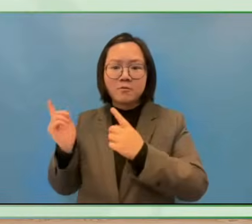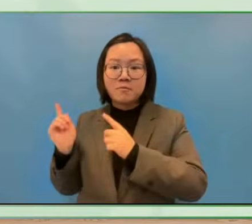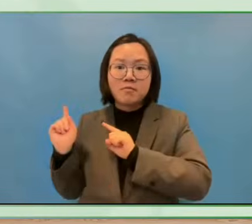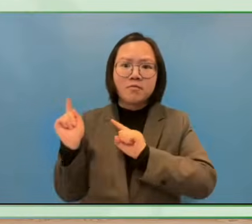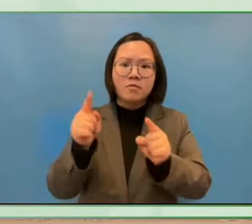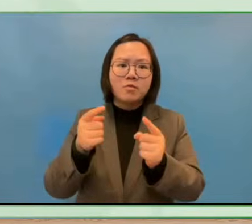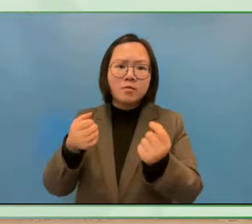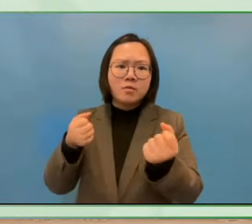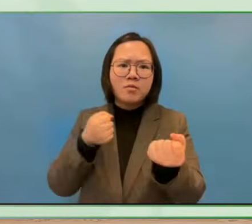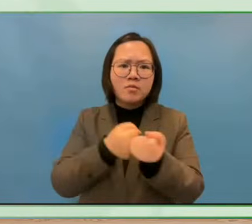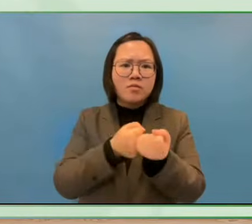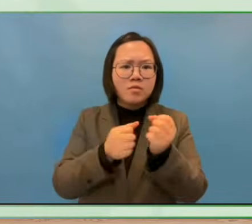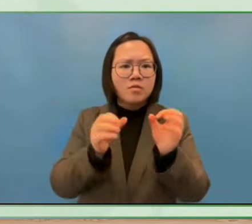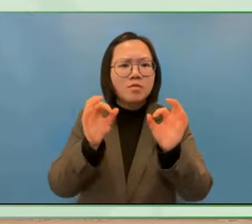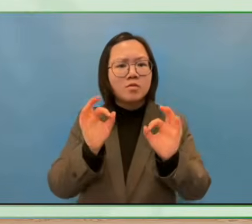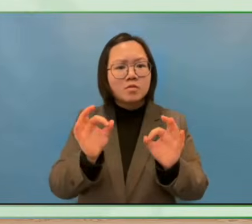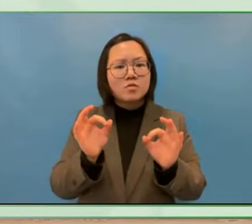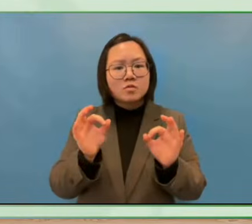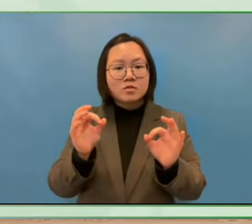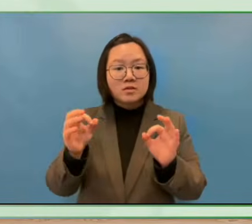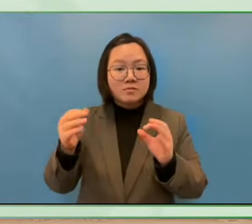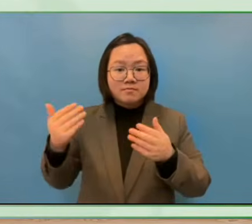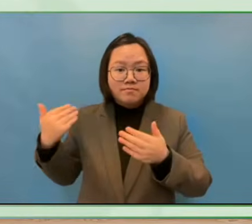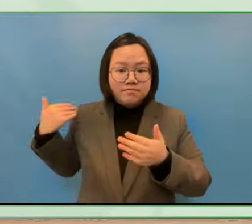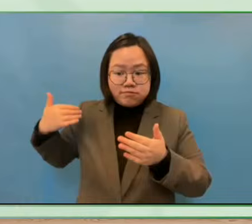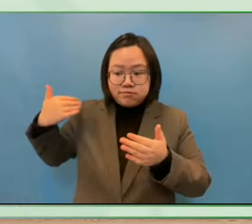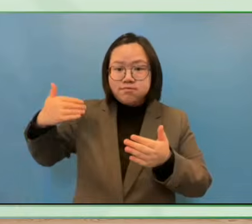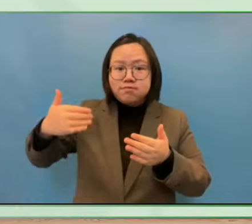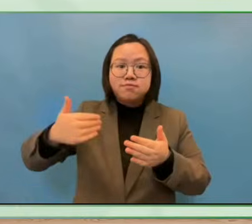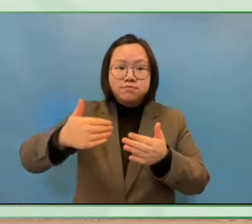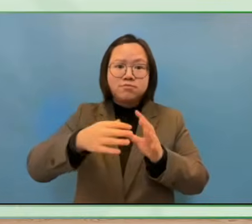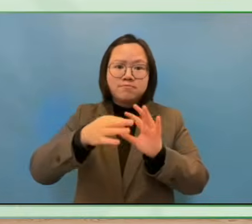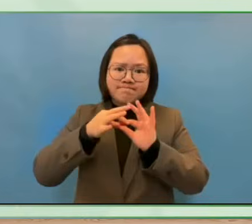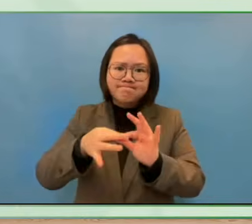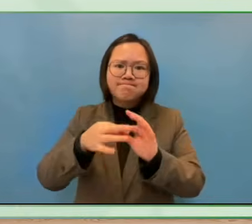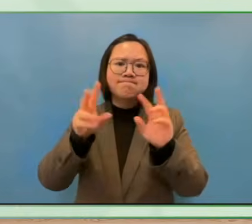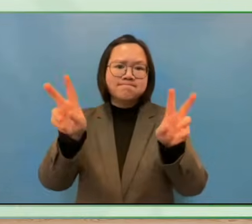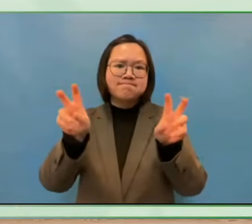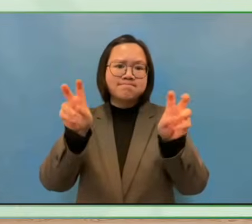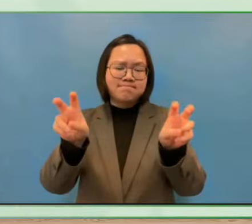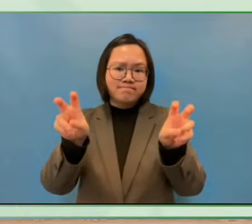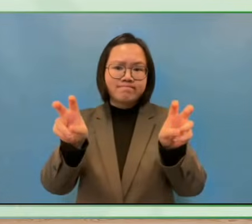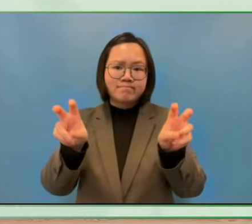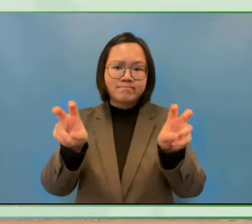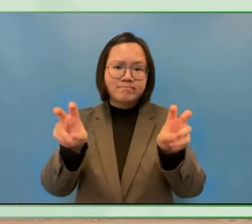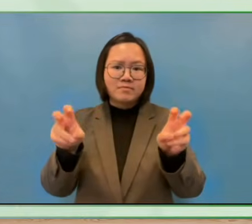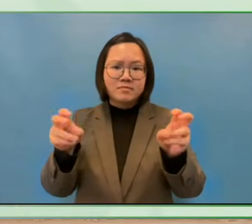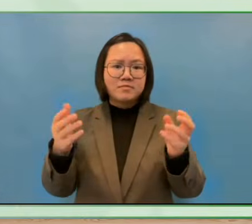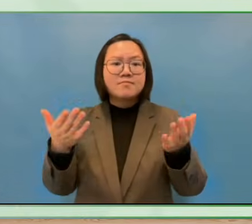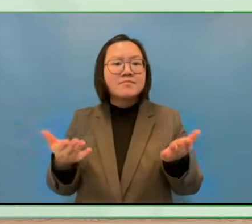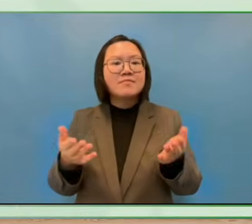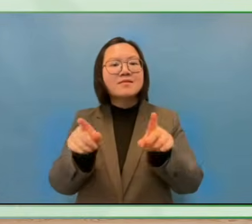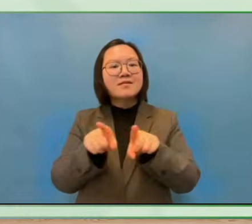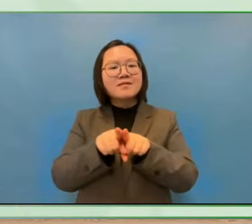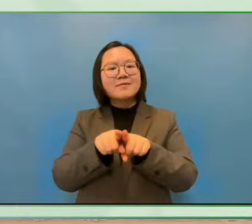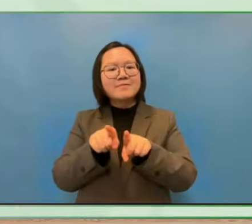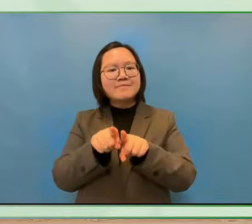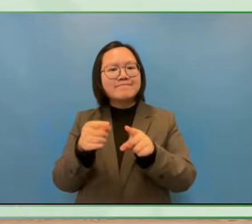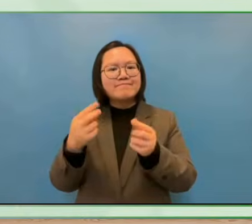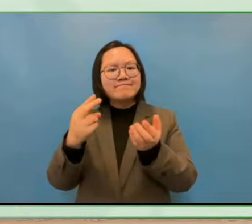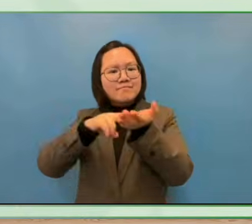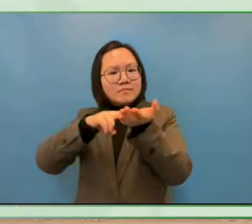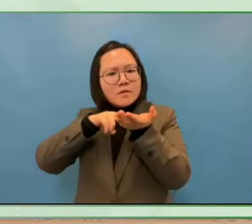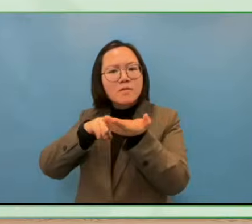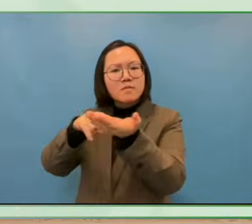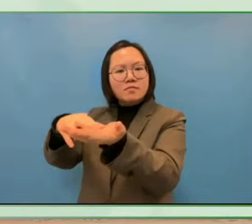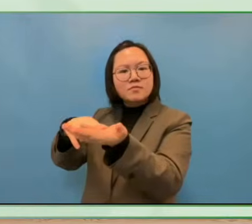we did this year with the overall call for nomination, which was on accessibility and